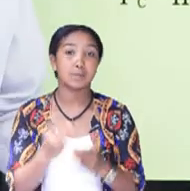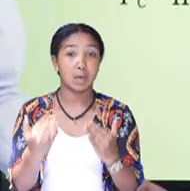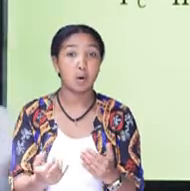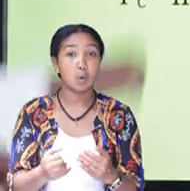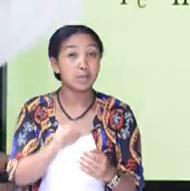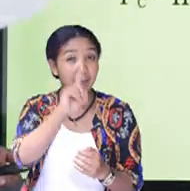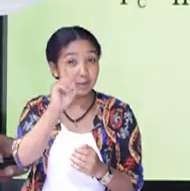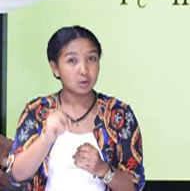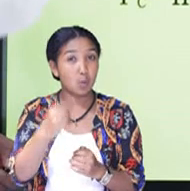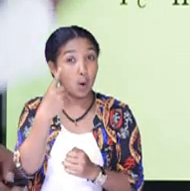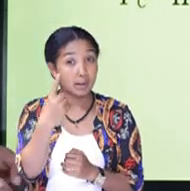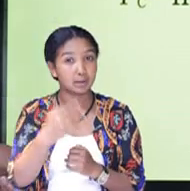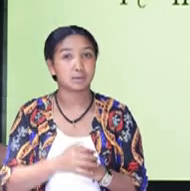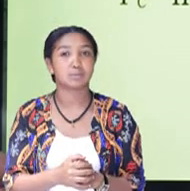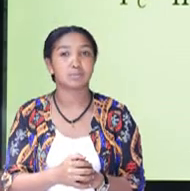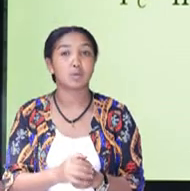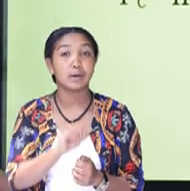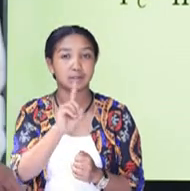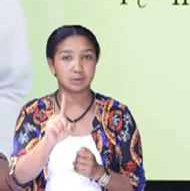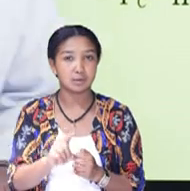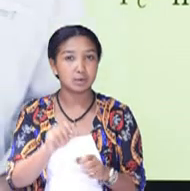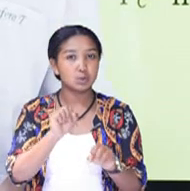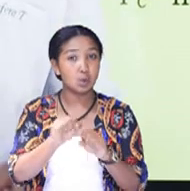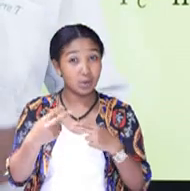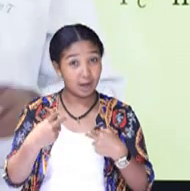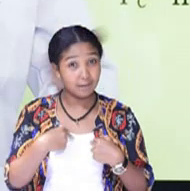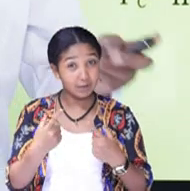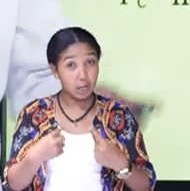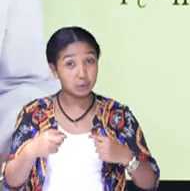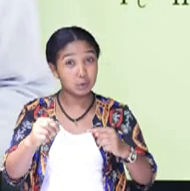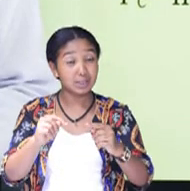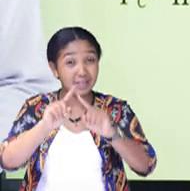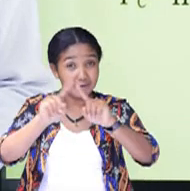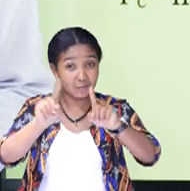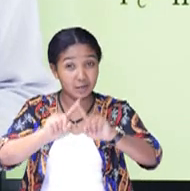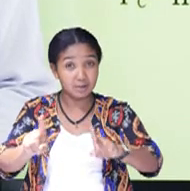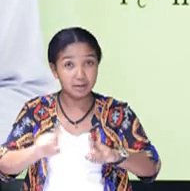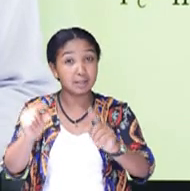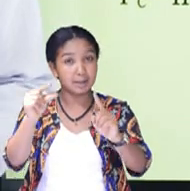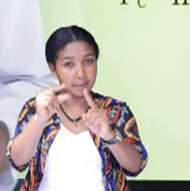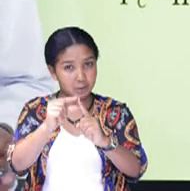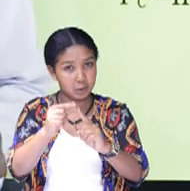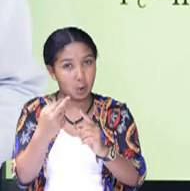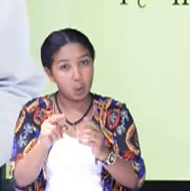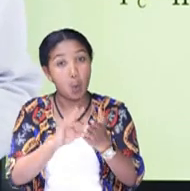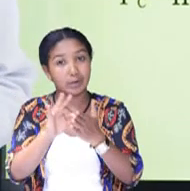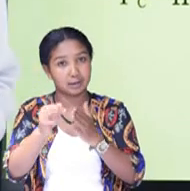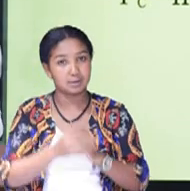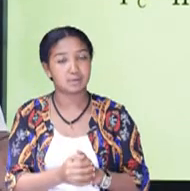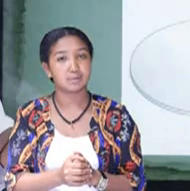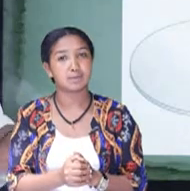Now let me ask you one question. So far we have tried to see the different terms or